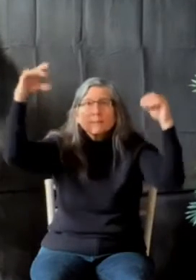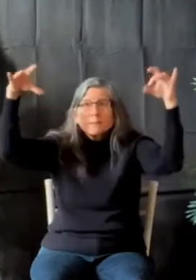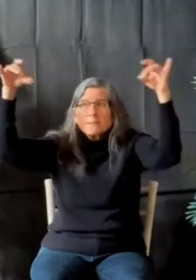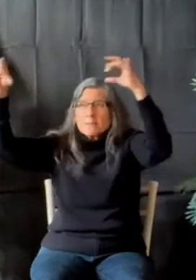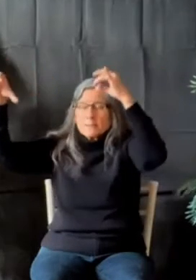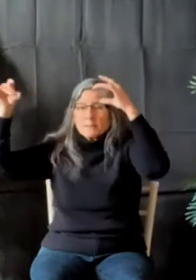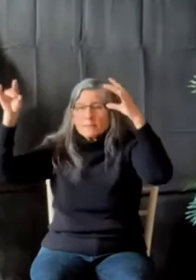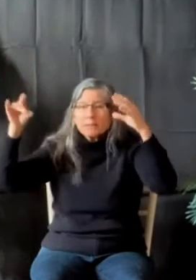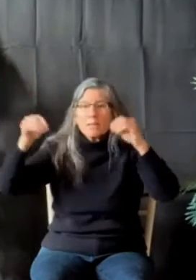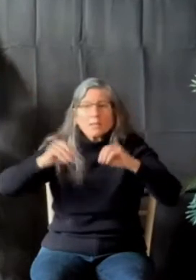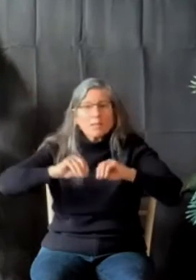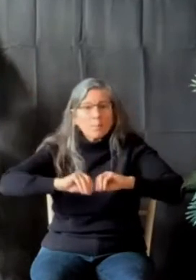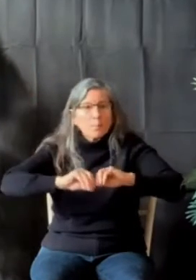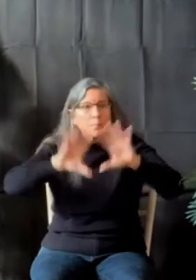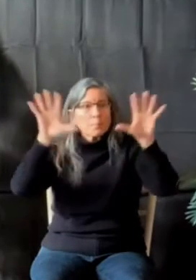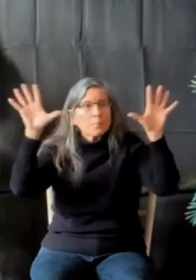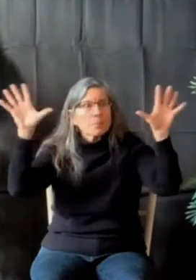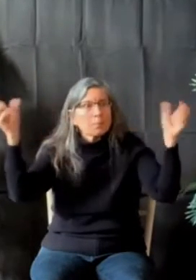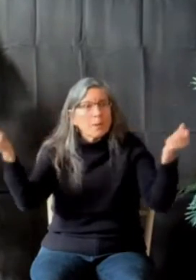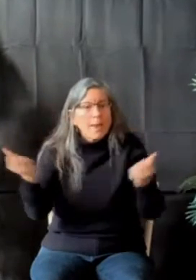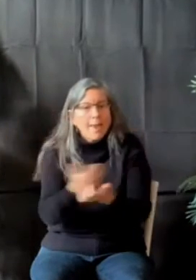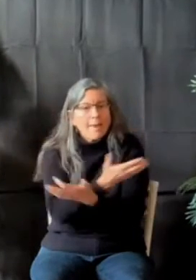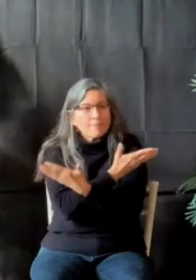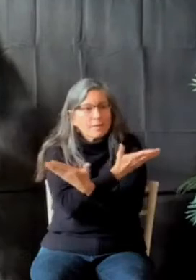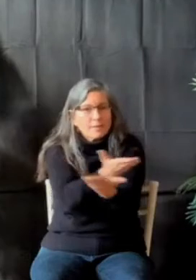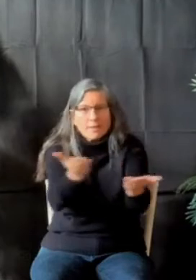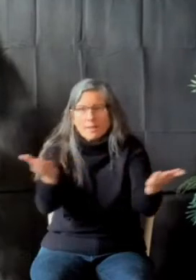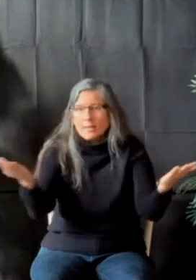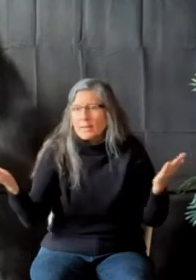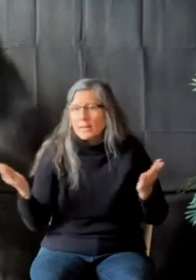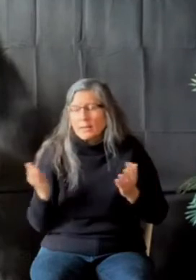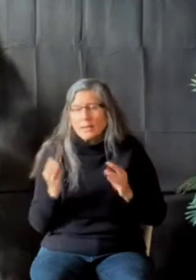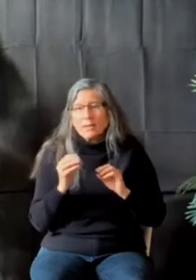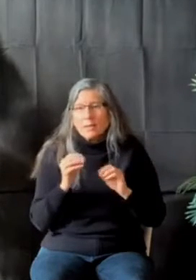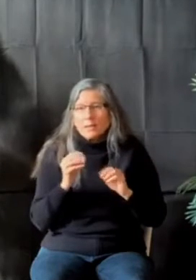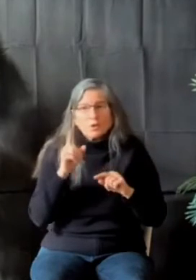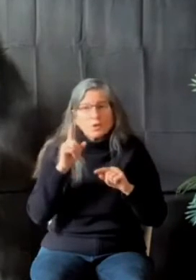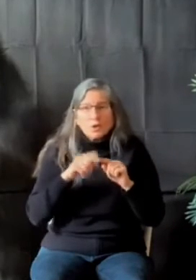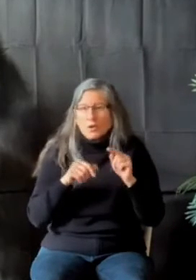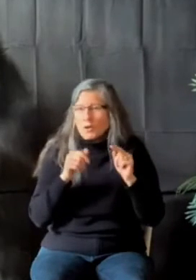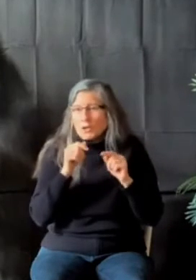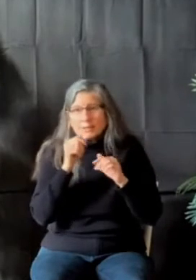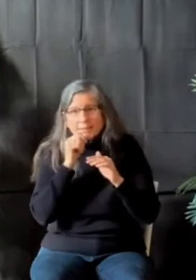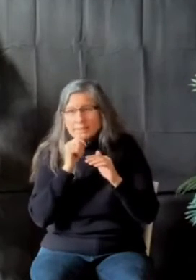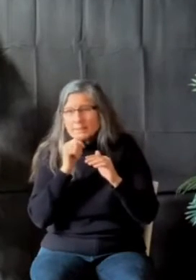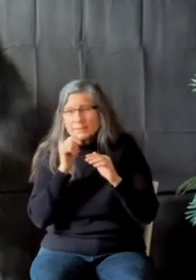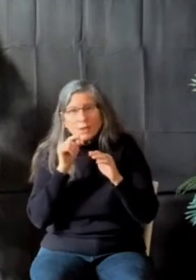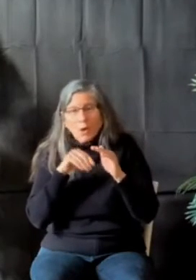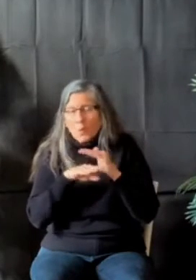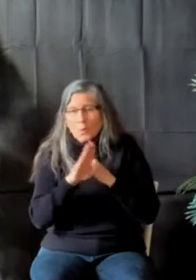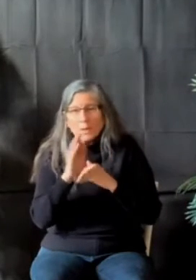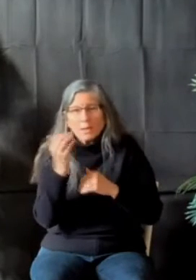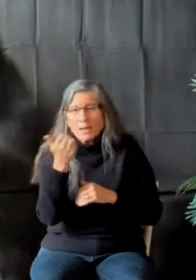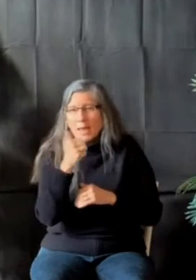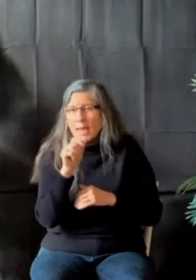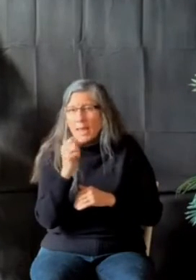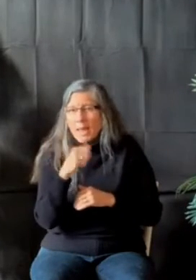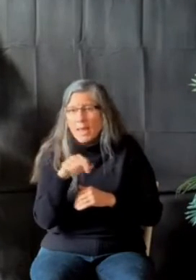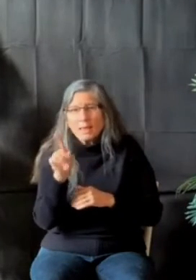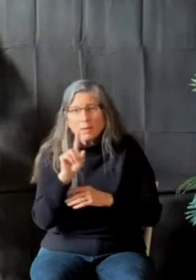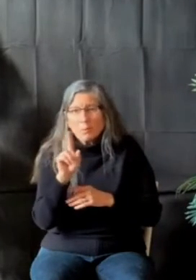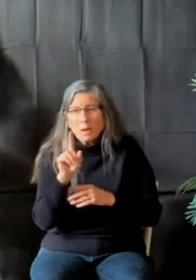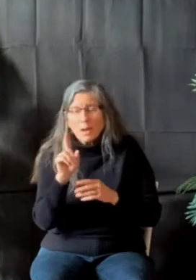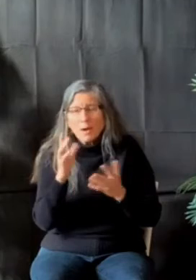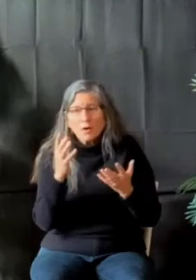it illuminated everything. There was hardly any place you could go in the temple area, whether it be the women's court, the court of